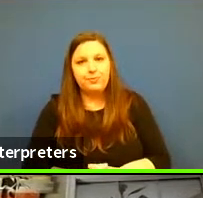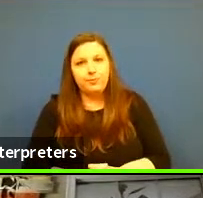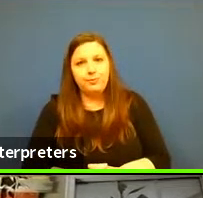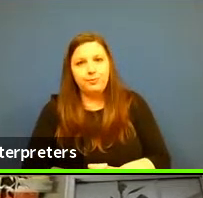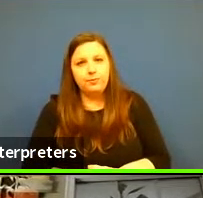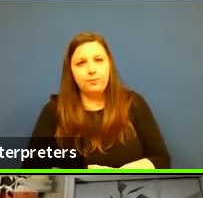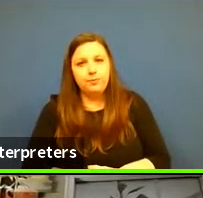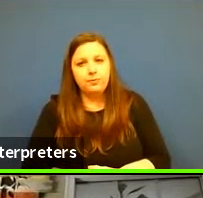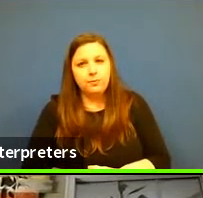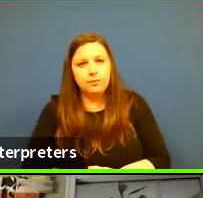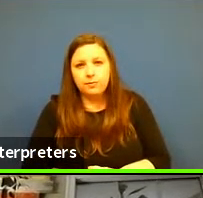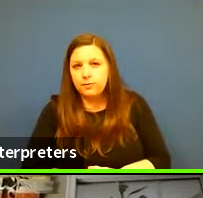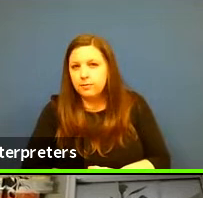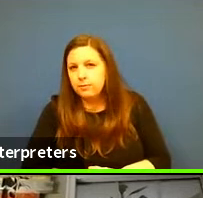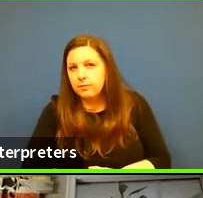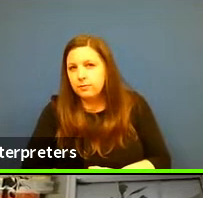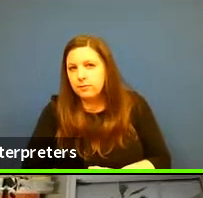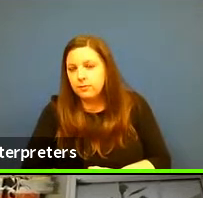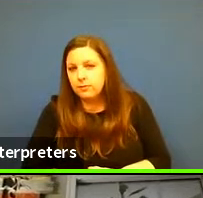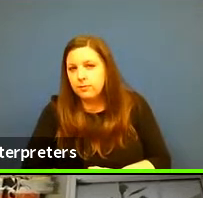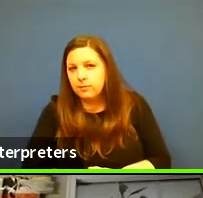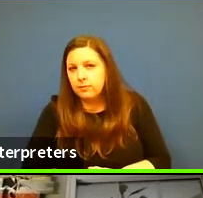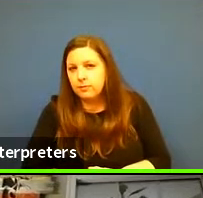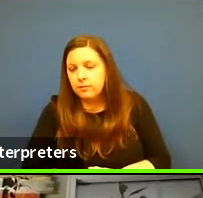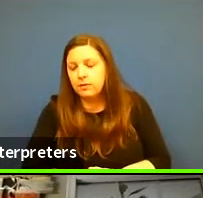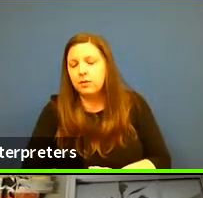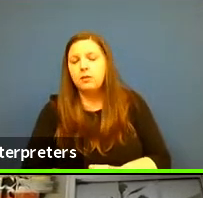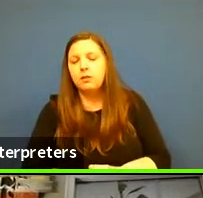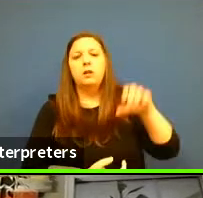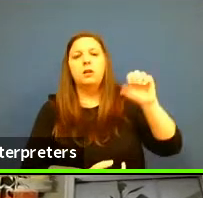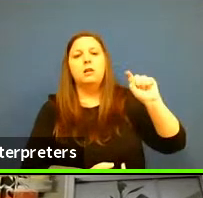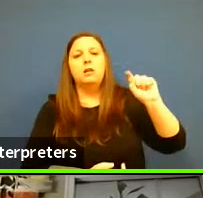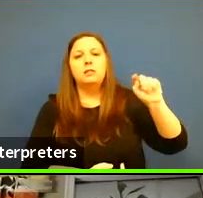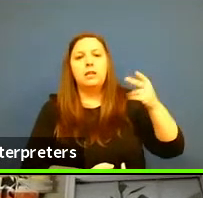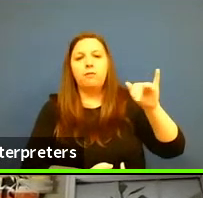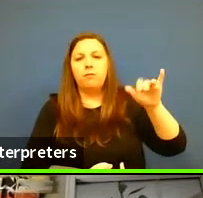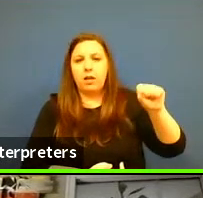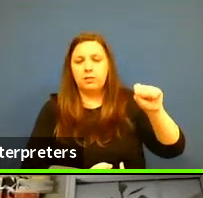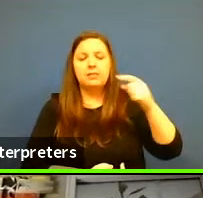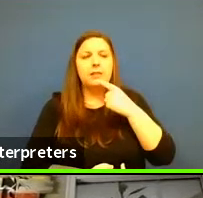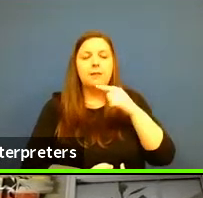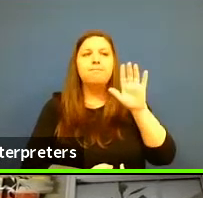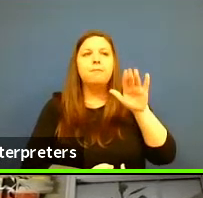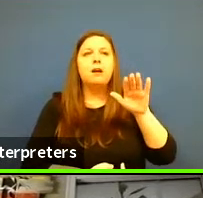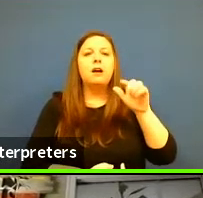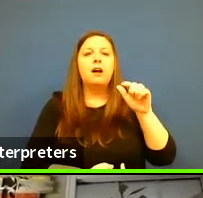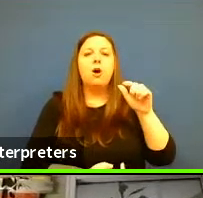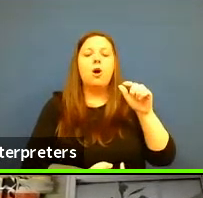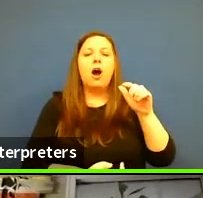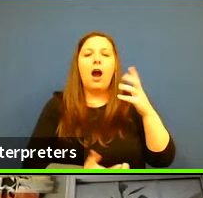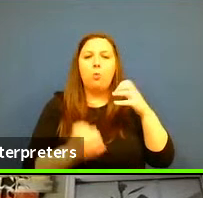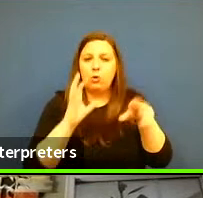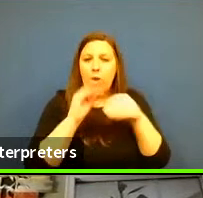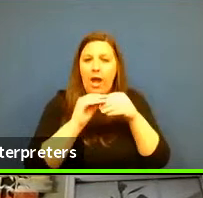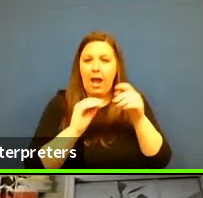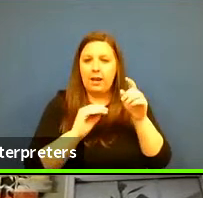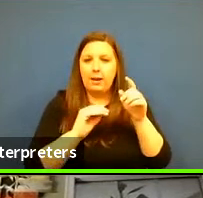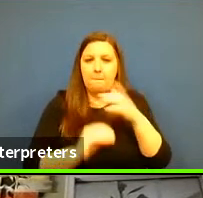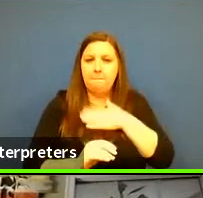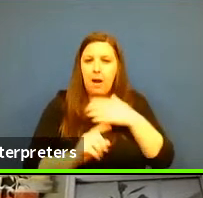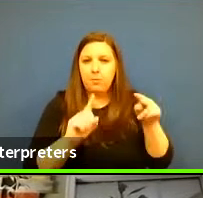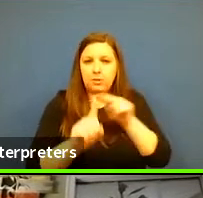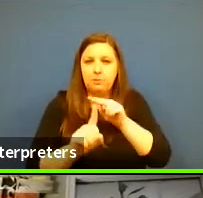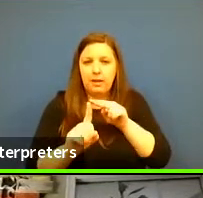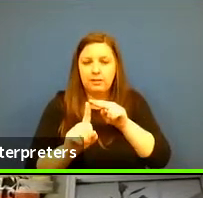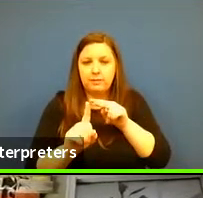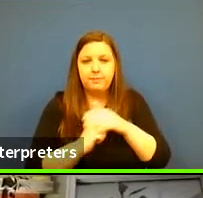And if I could just add in there, where I stand on this, as I said